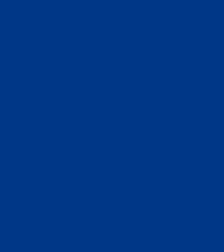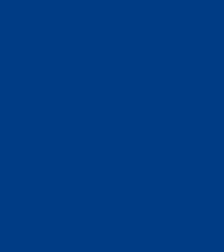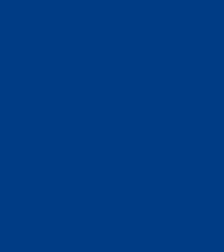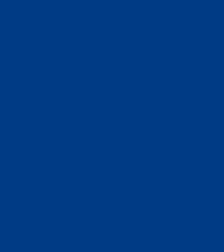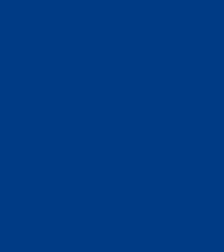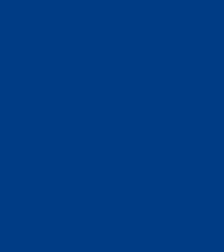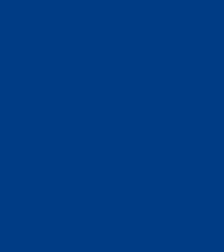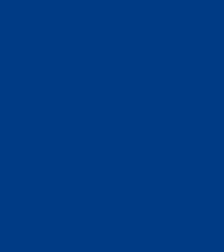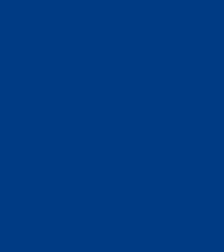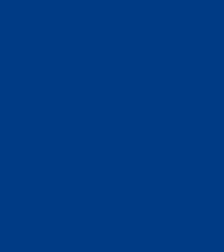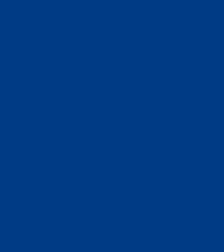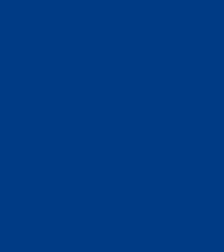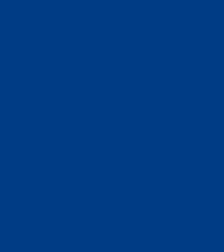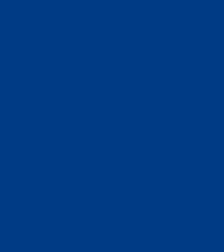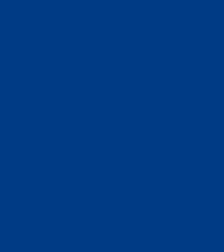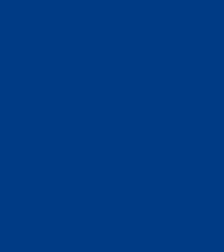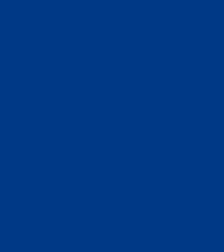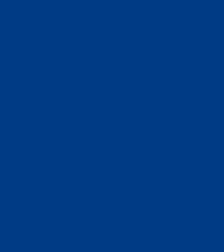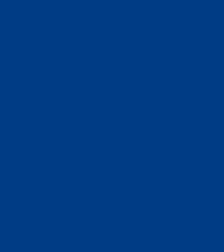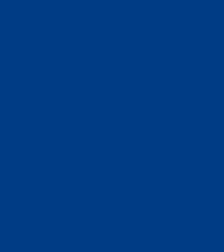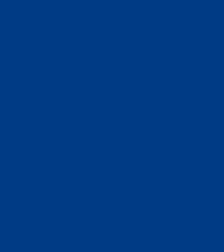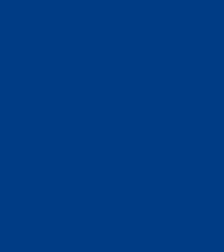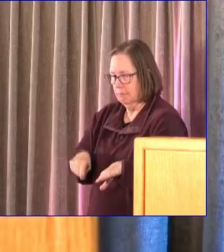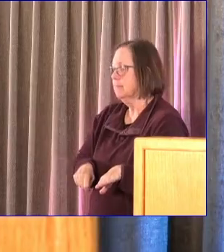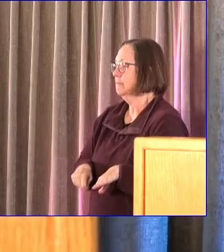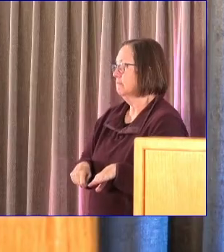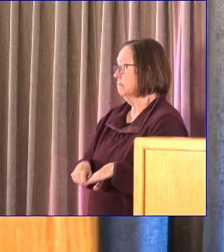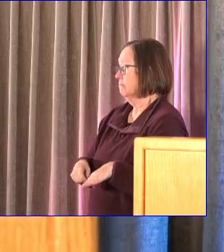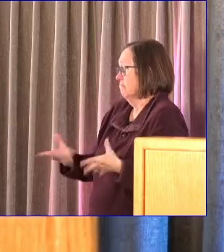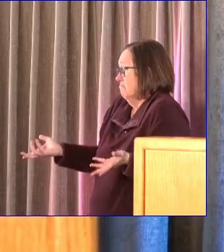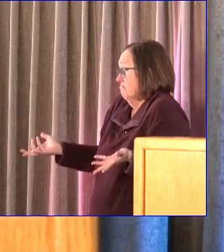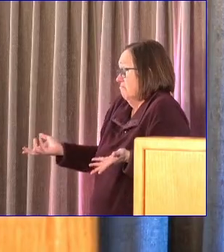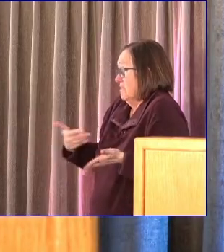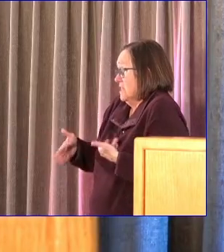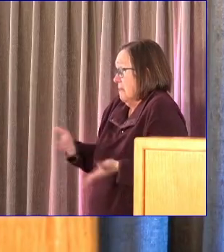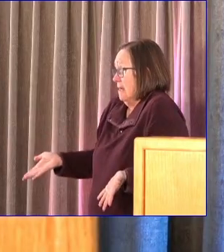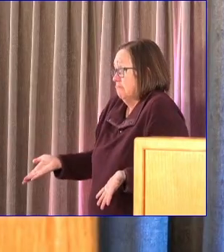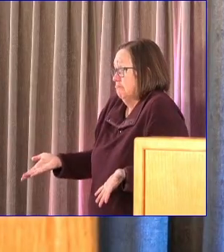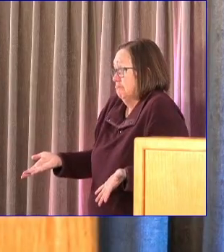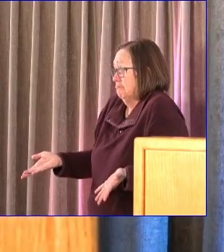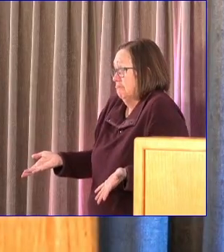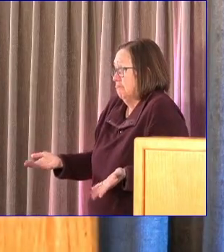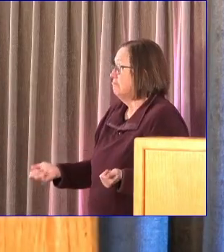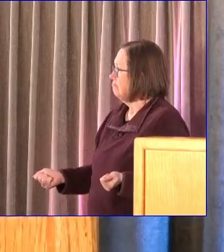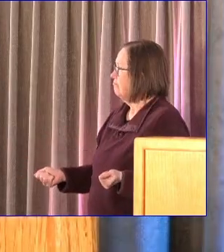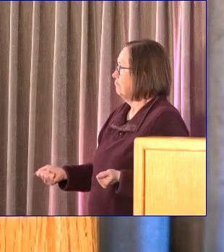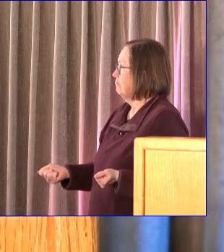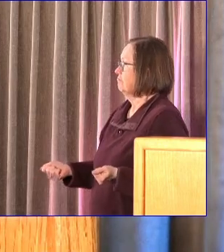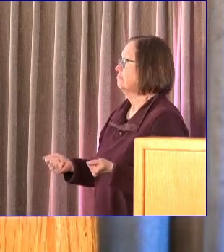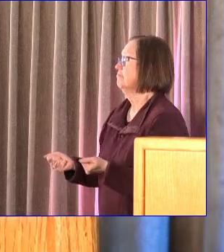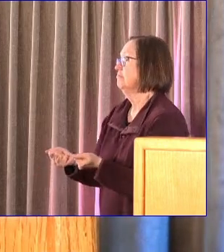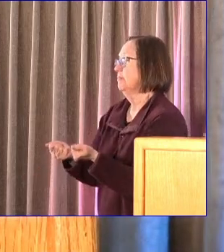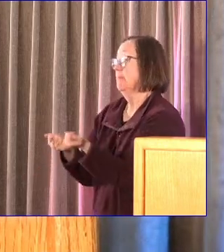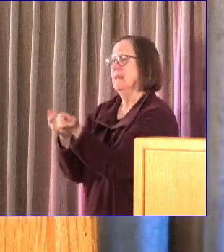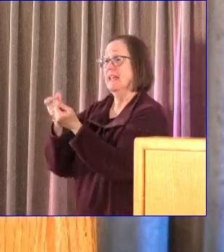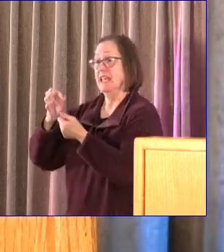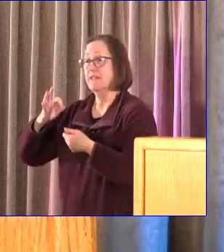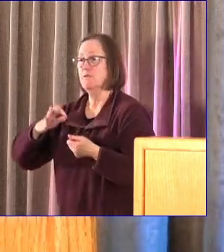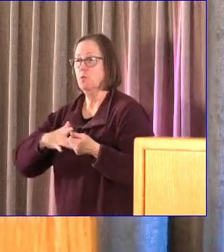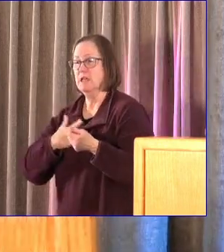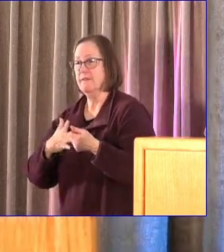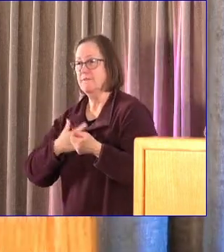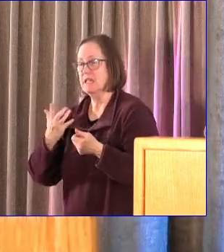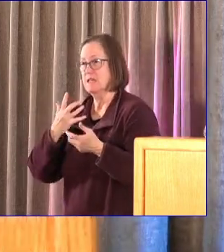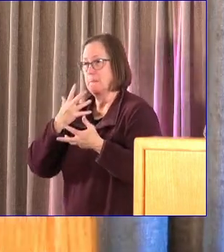we tend to use those words, we tend to weaponize those words sometimes when we are angry with each other. And we make